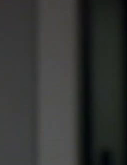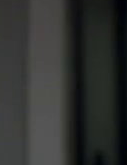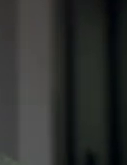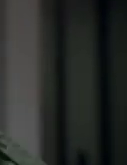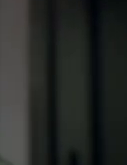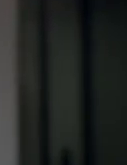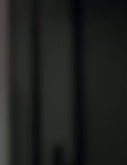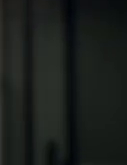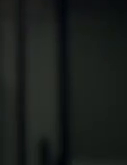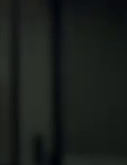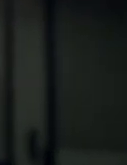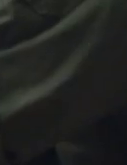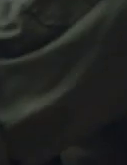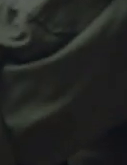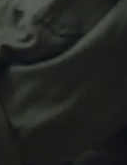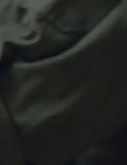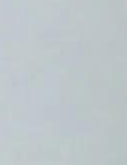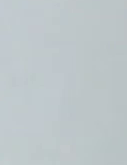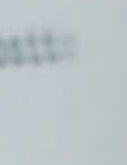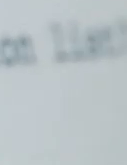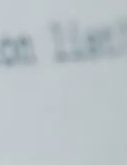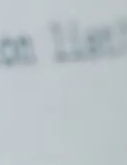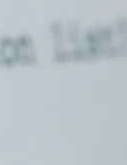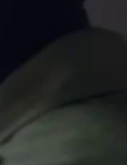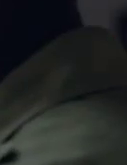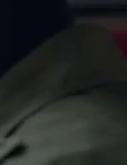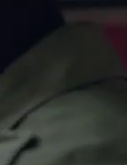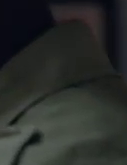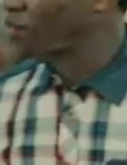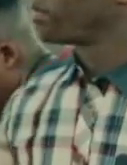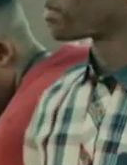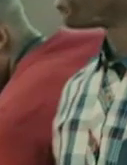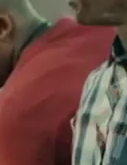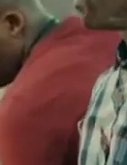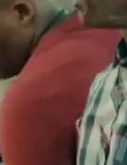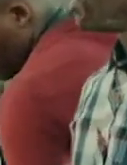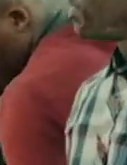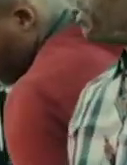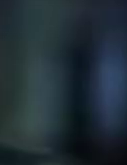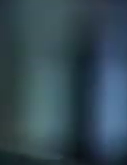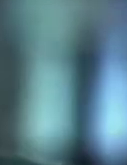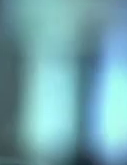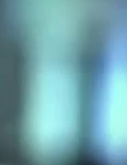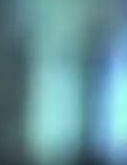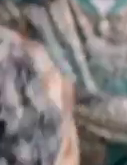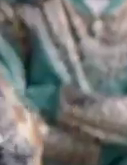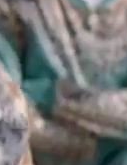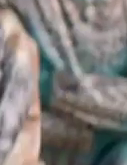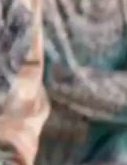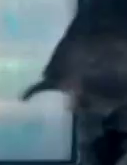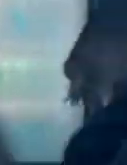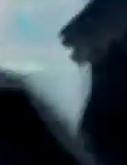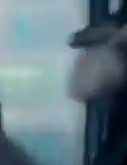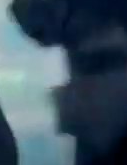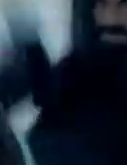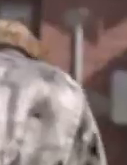Because that is who we are. From script to screen, from yelling action to taking you